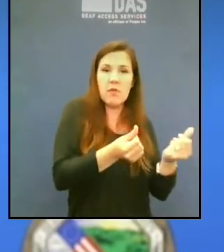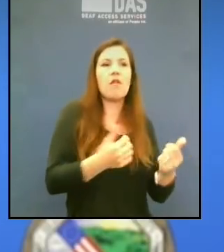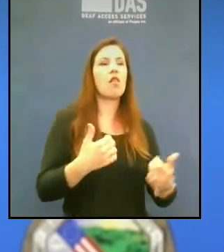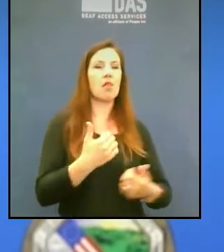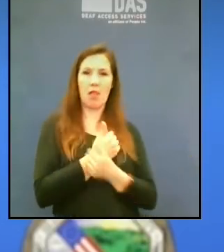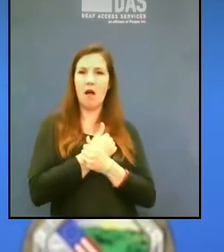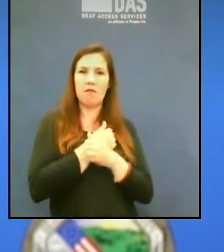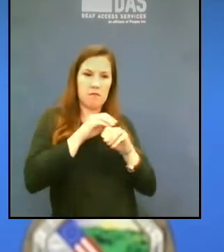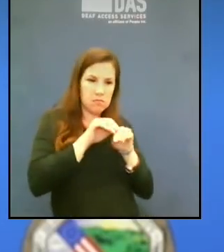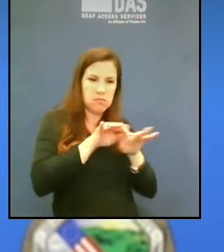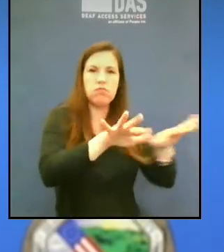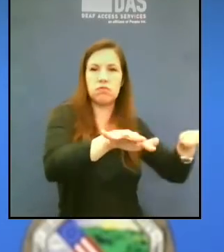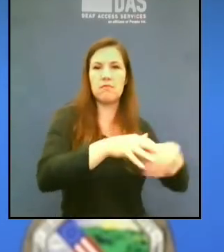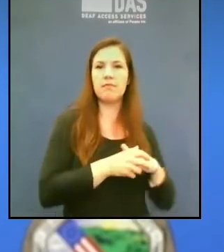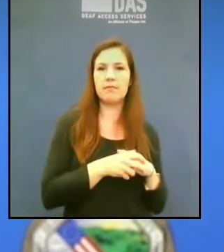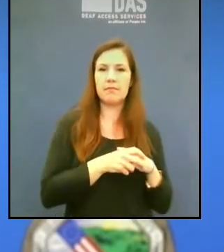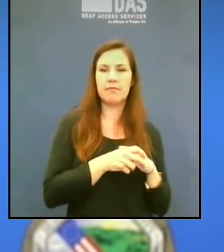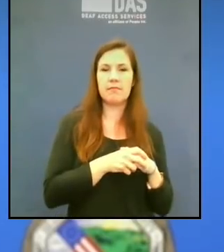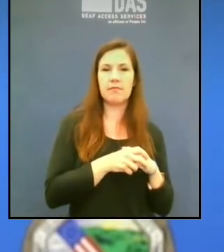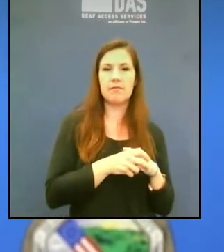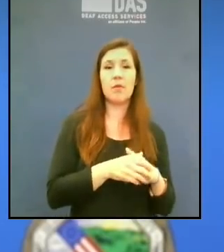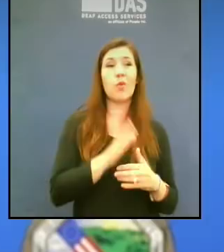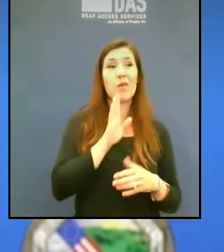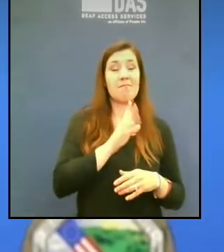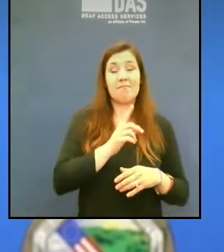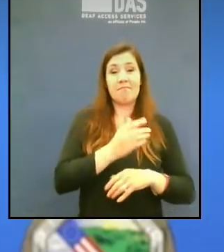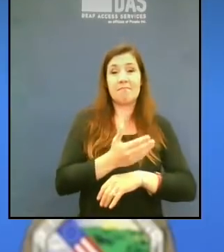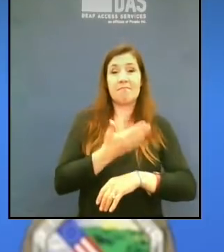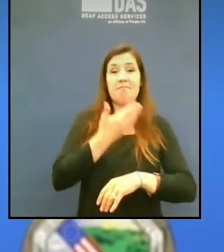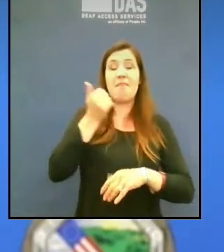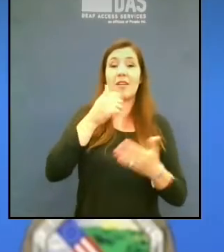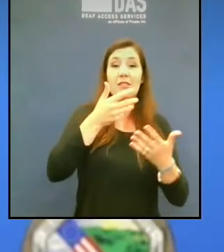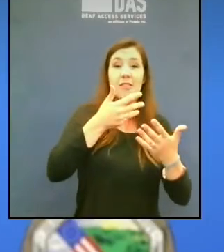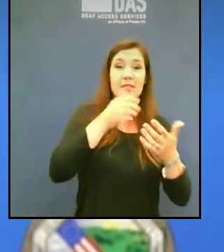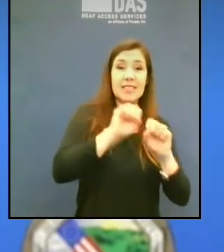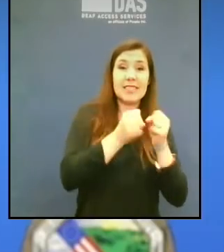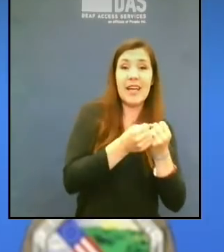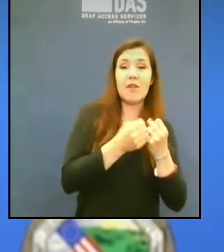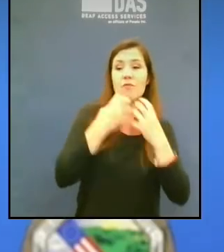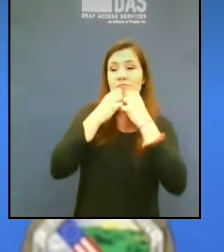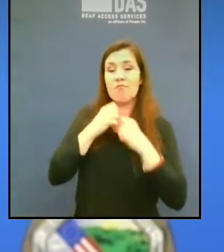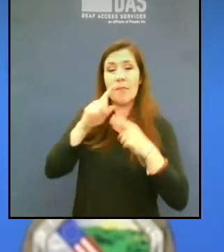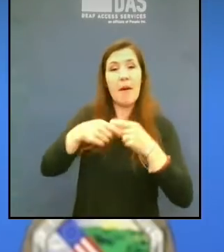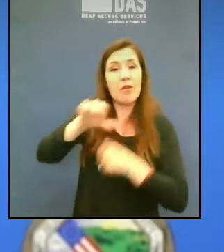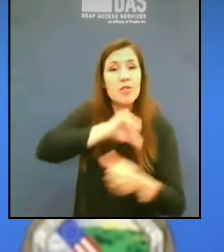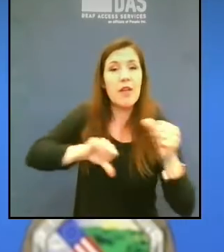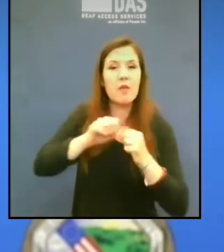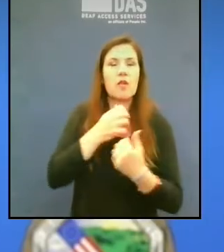as we all know, we are a better society when we care about each other and we love each other. So please,